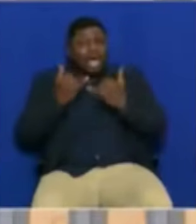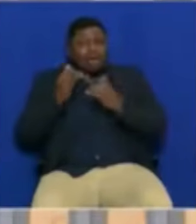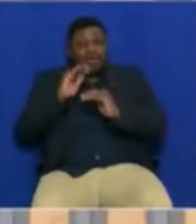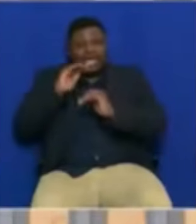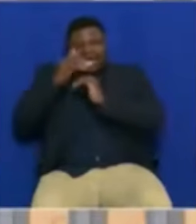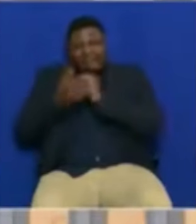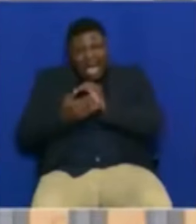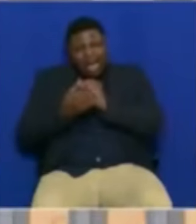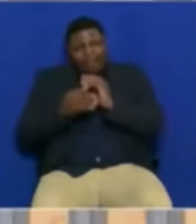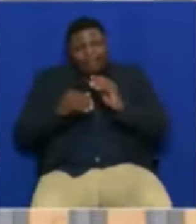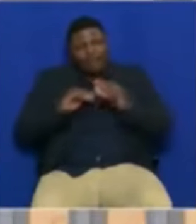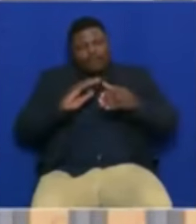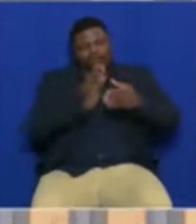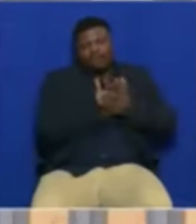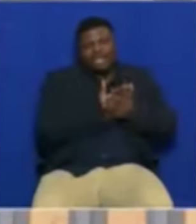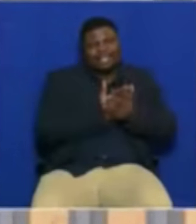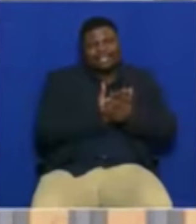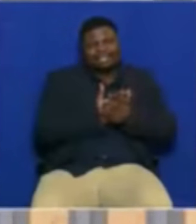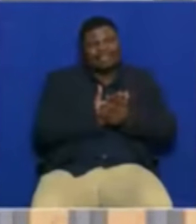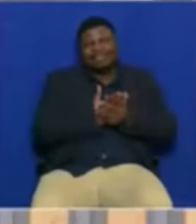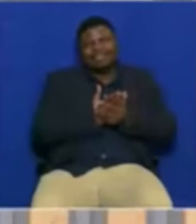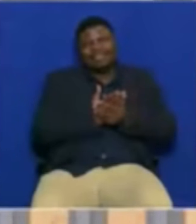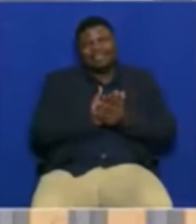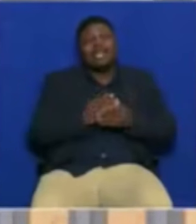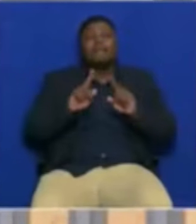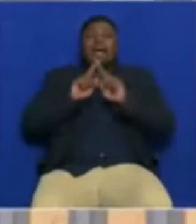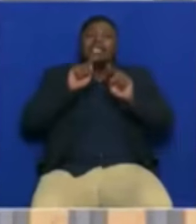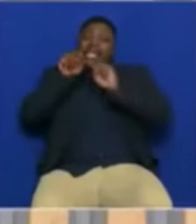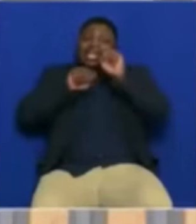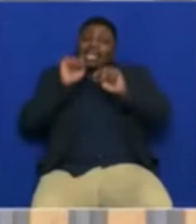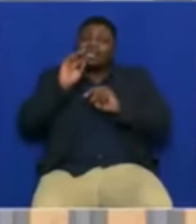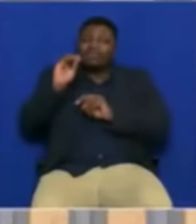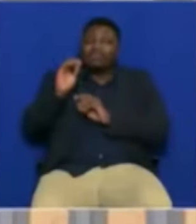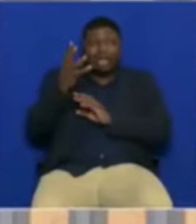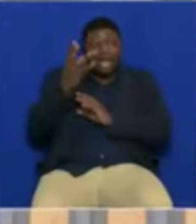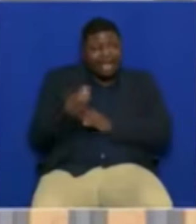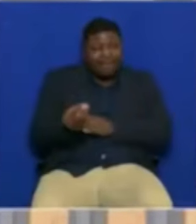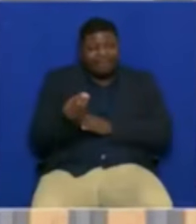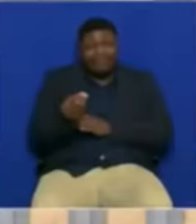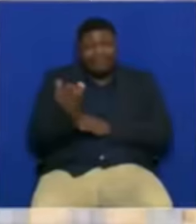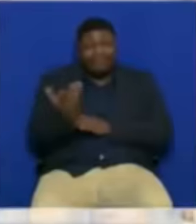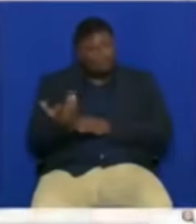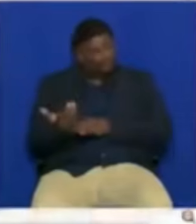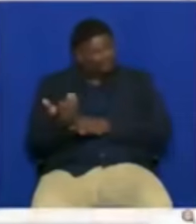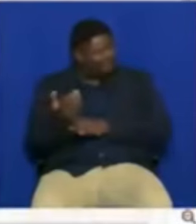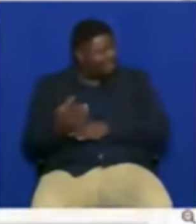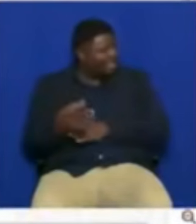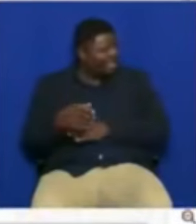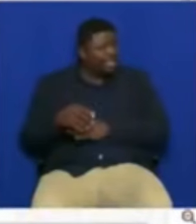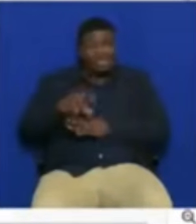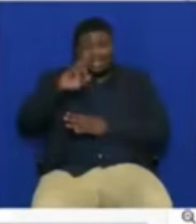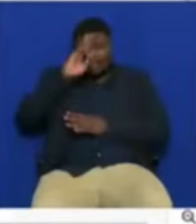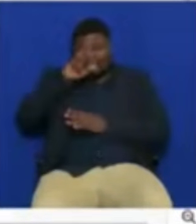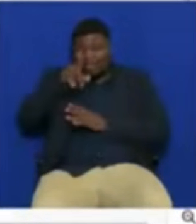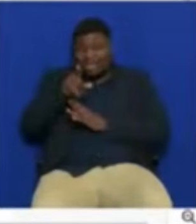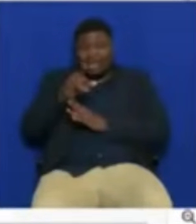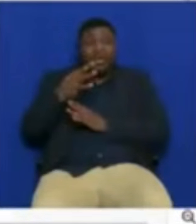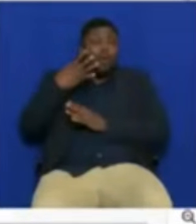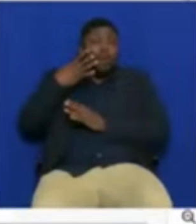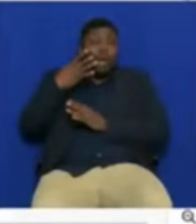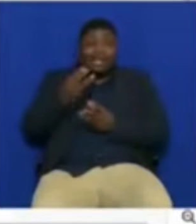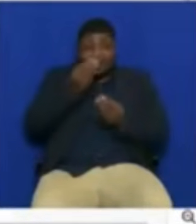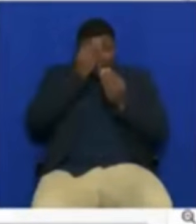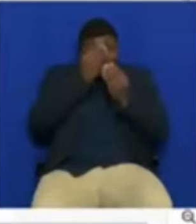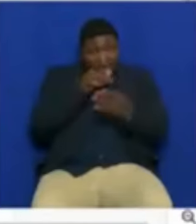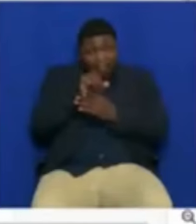allegation is. It's there on your screen. Yes. And because once you say what I was investigating is a cover-up of a docket,